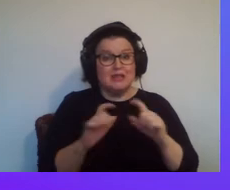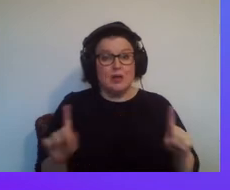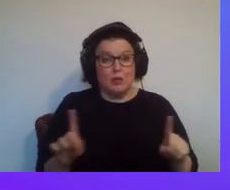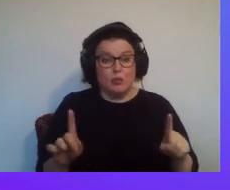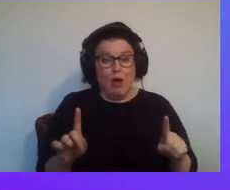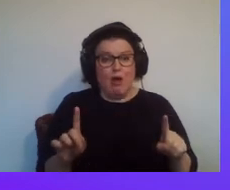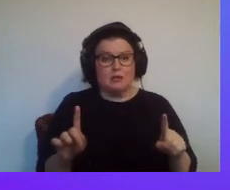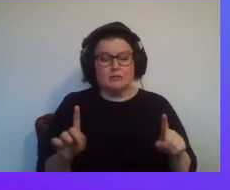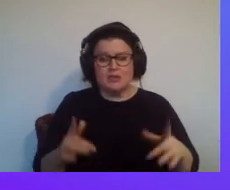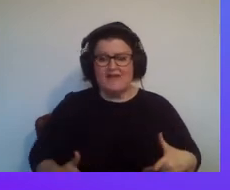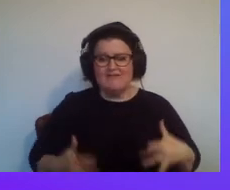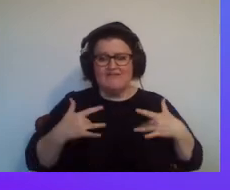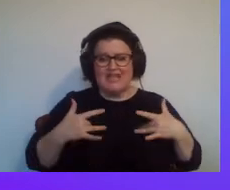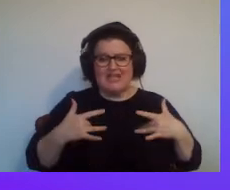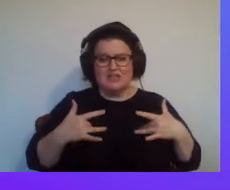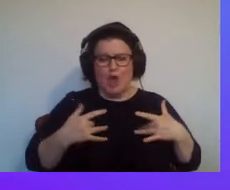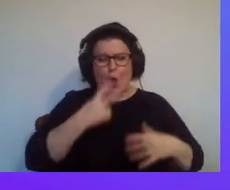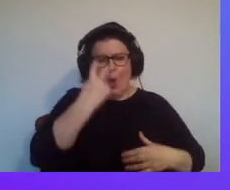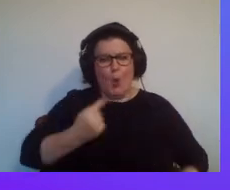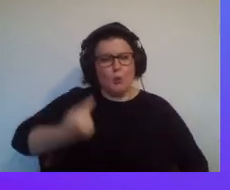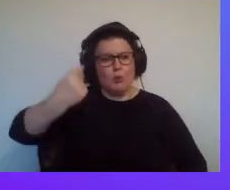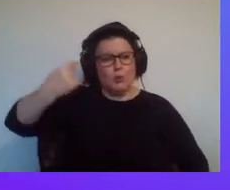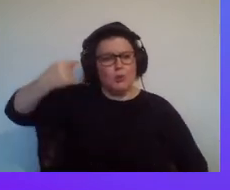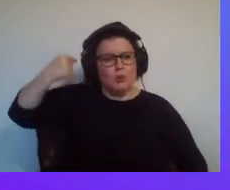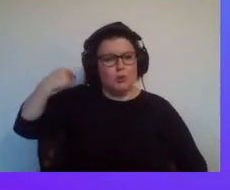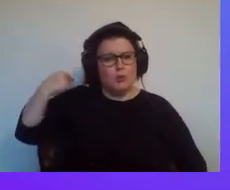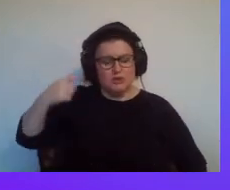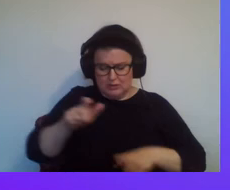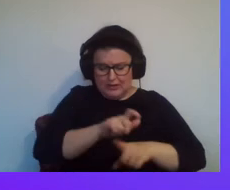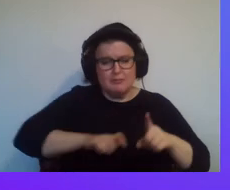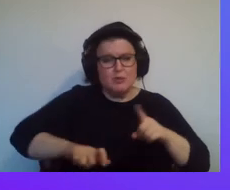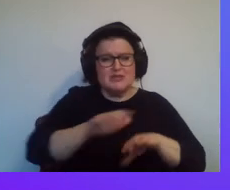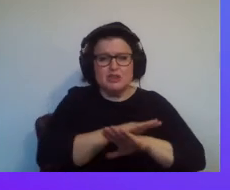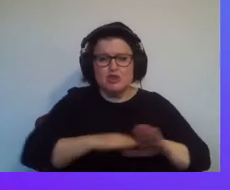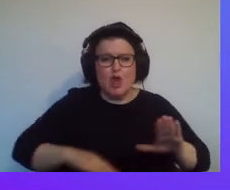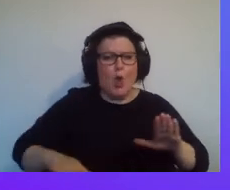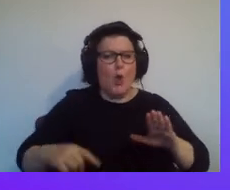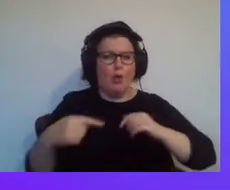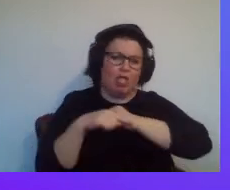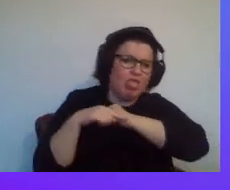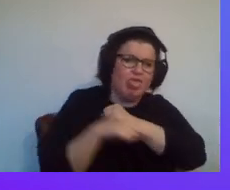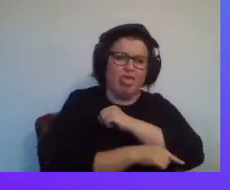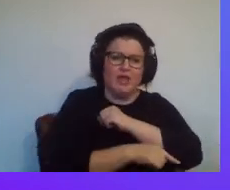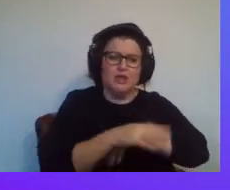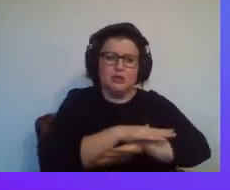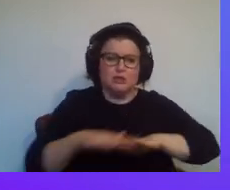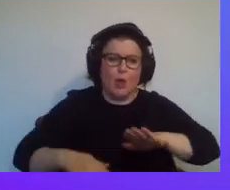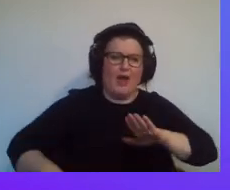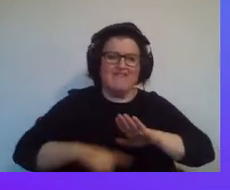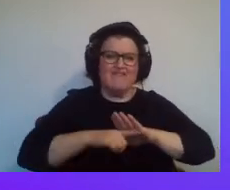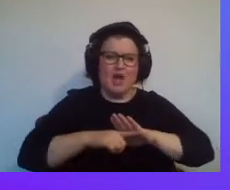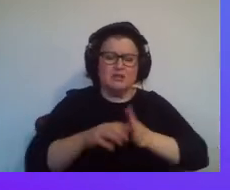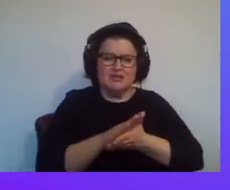long-standing historical issues that have disadvantaged communities which pre-existed the pandemic, and which the pandemic